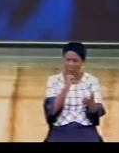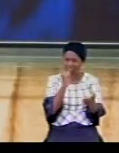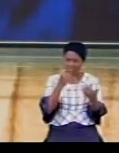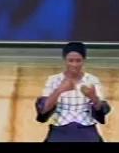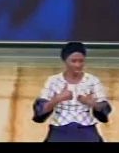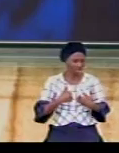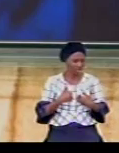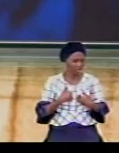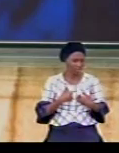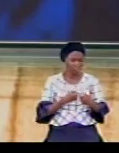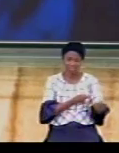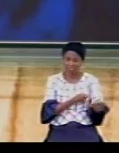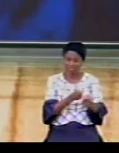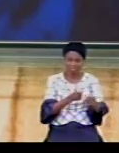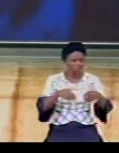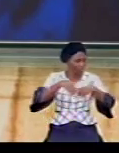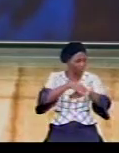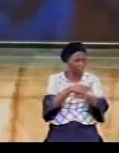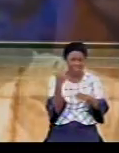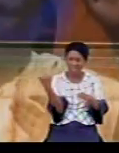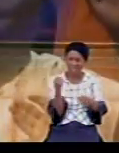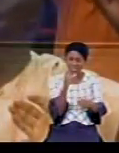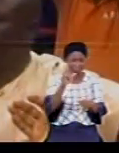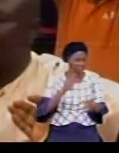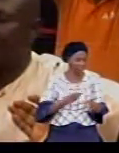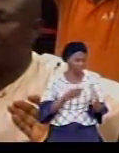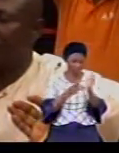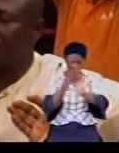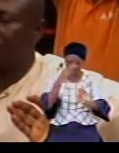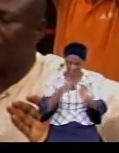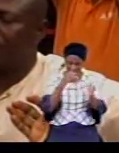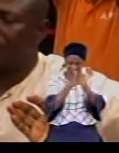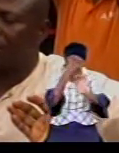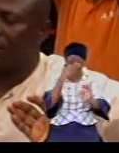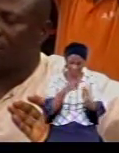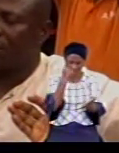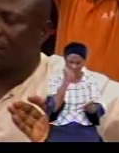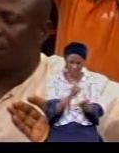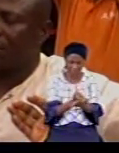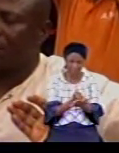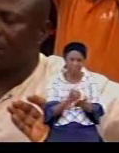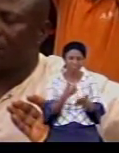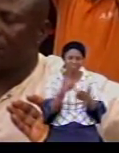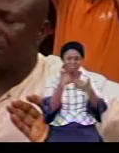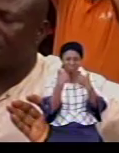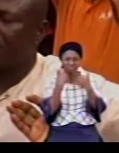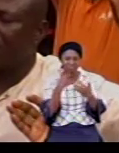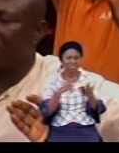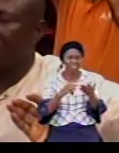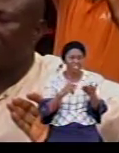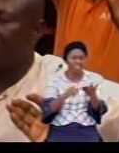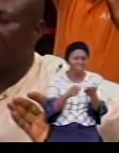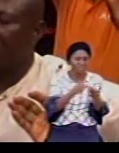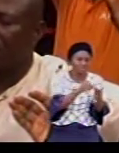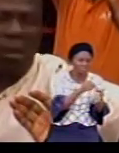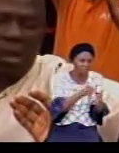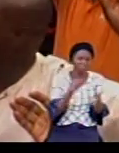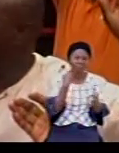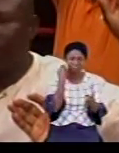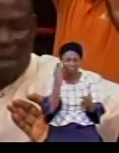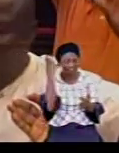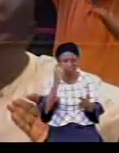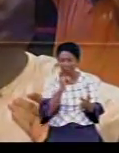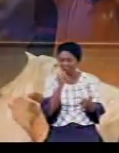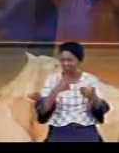have dominion over any of us. Immorality shall not have dominion over any of